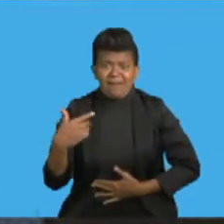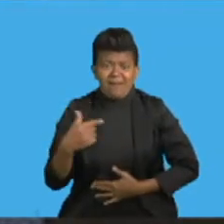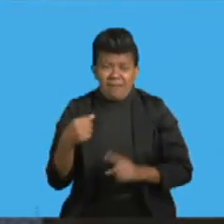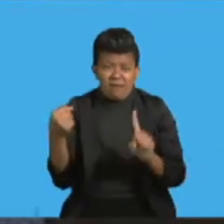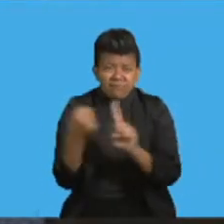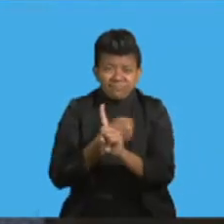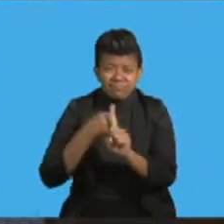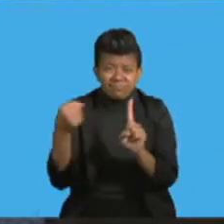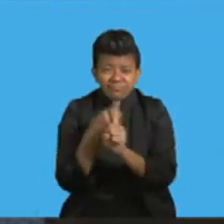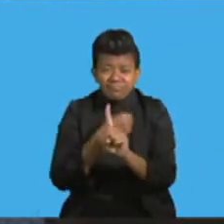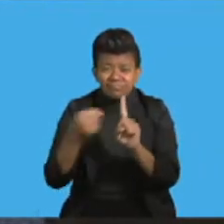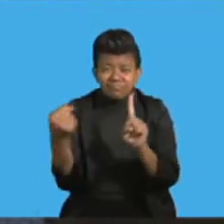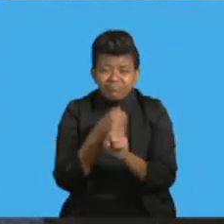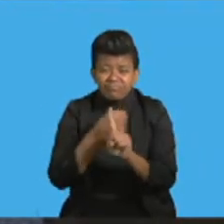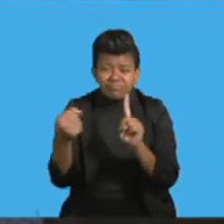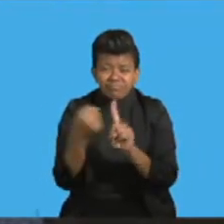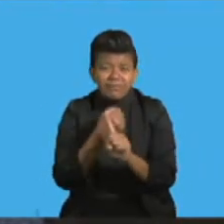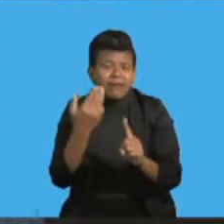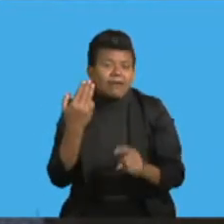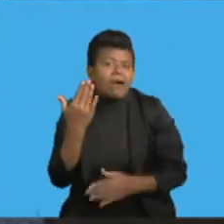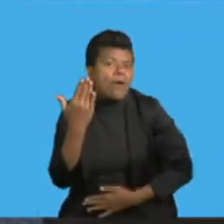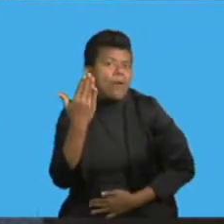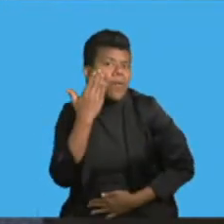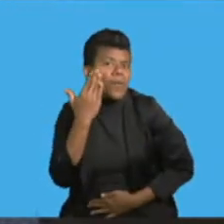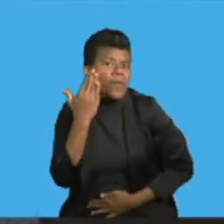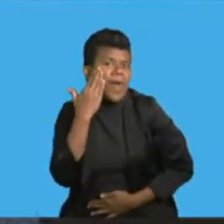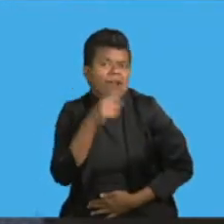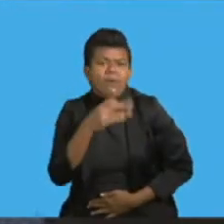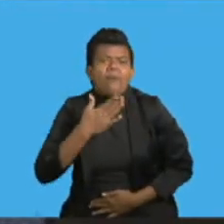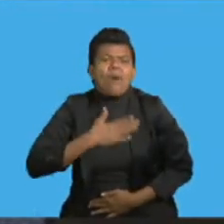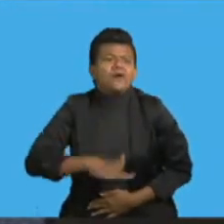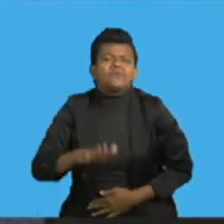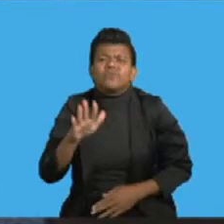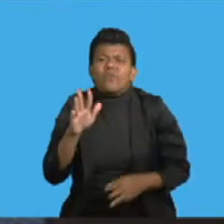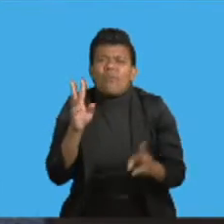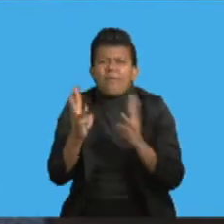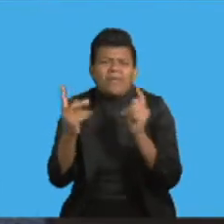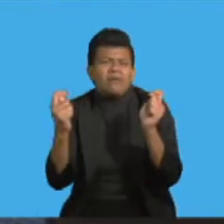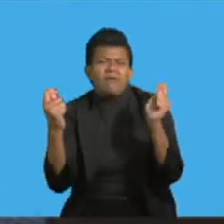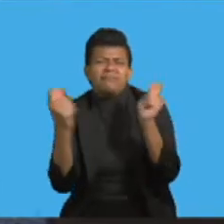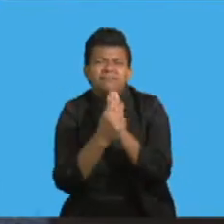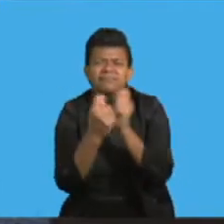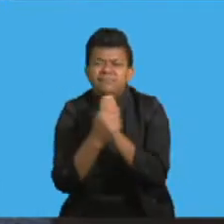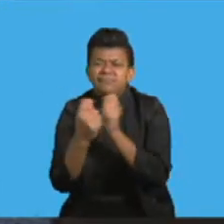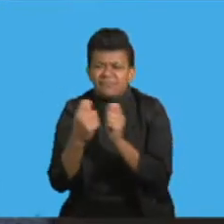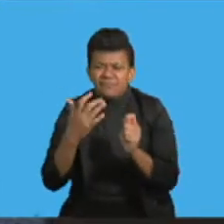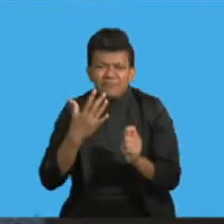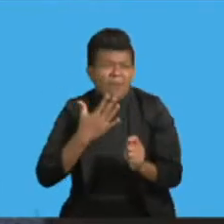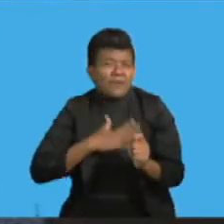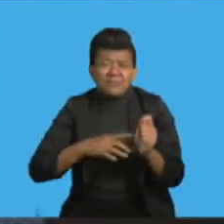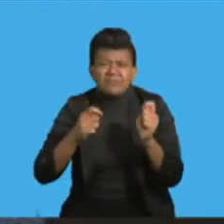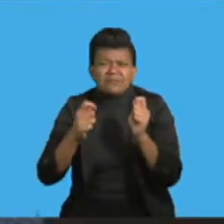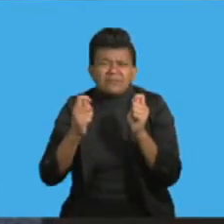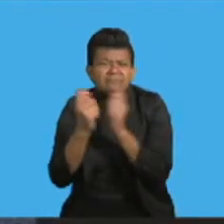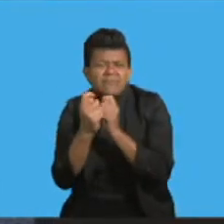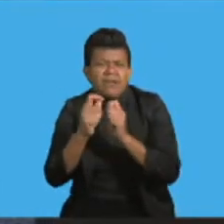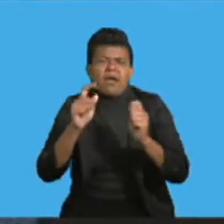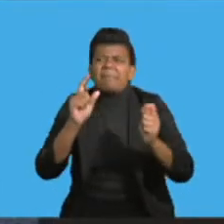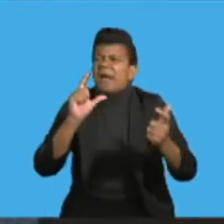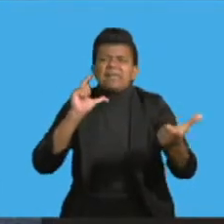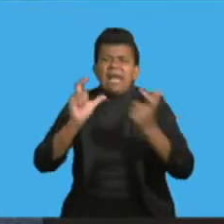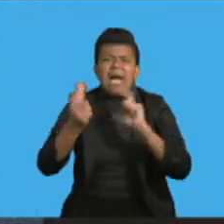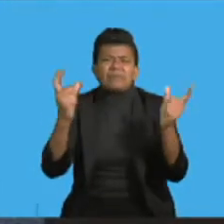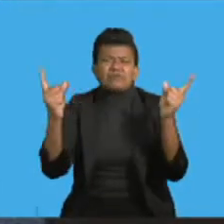in the community that with the changes in the weather, with PD3F and also Tropical Cyclone Mona, just issuing alerts